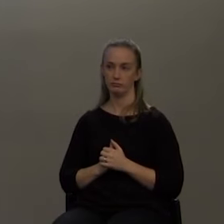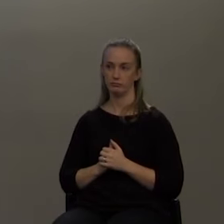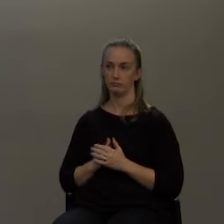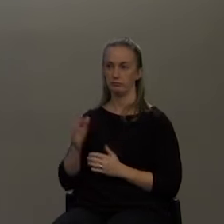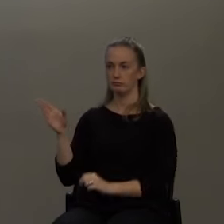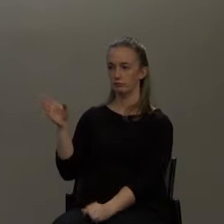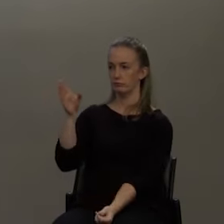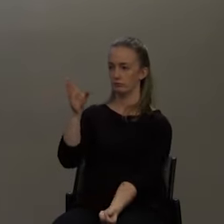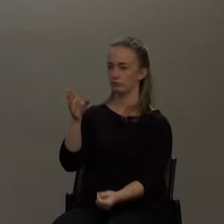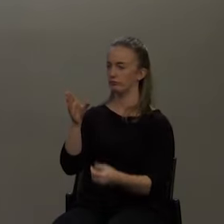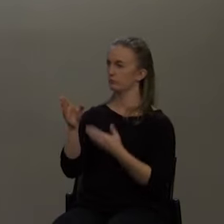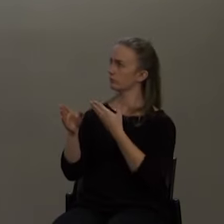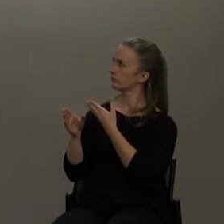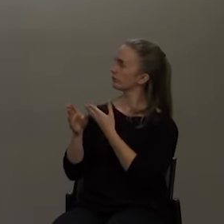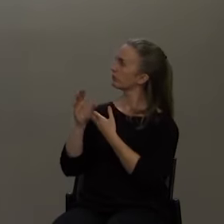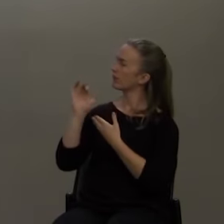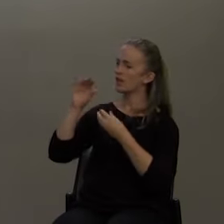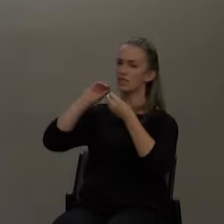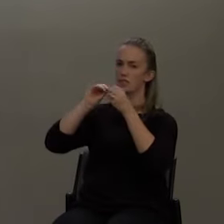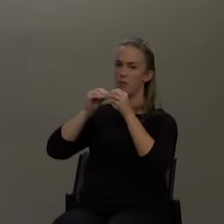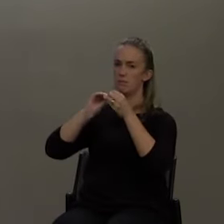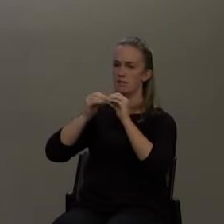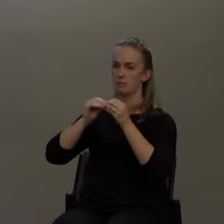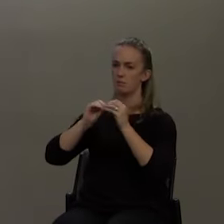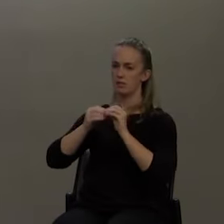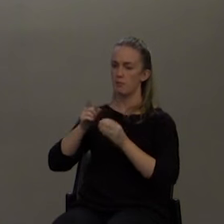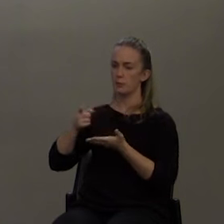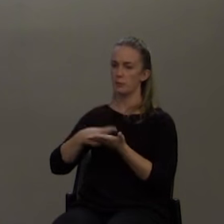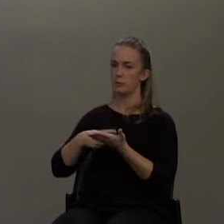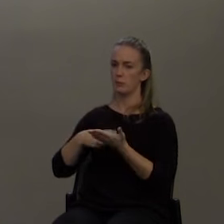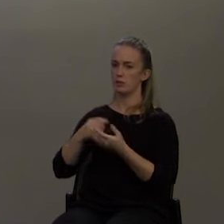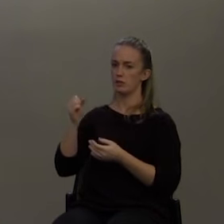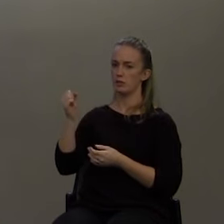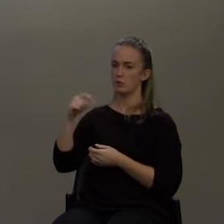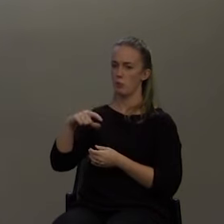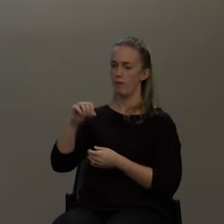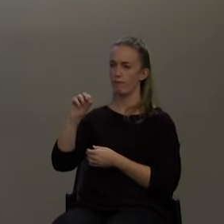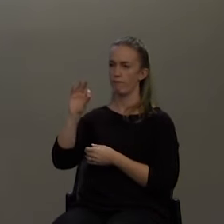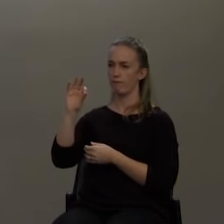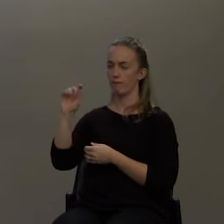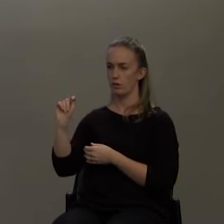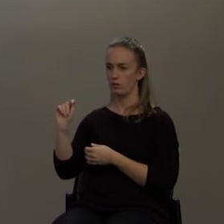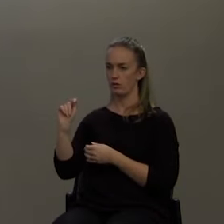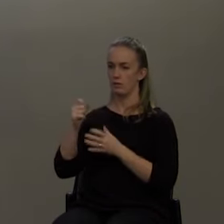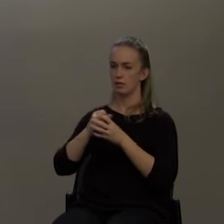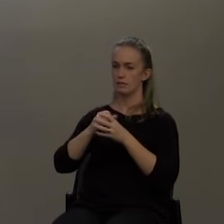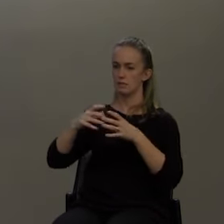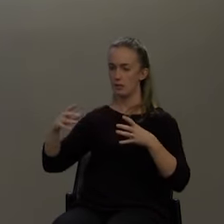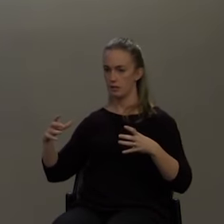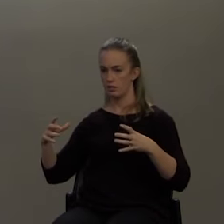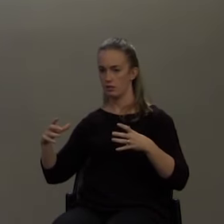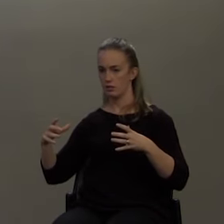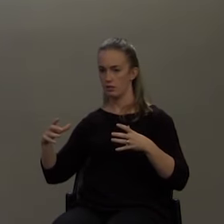In all those numbers you're putting together about square footage and so forth, expansions, building